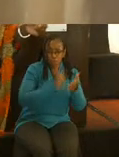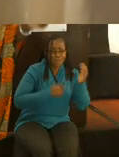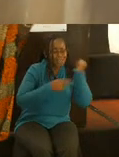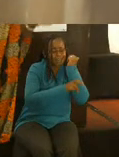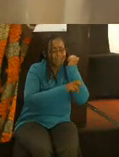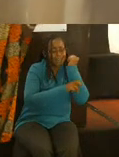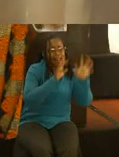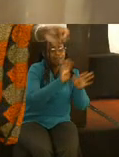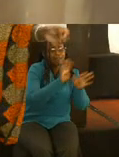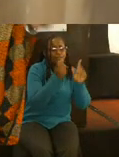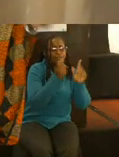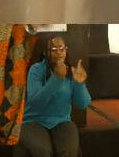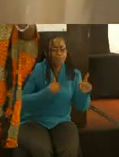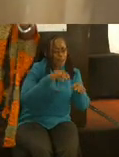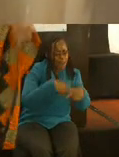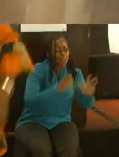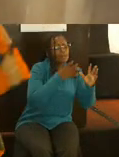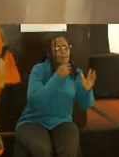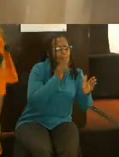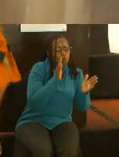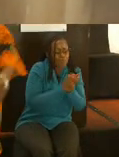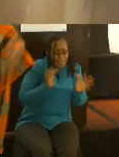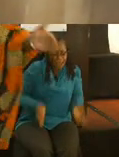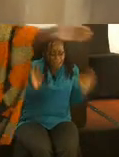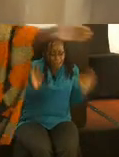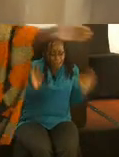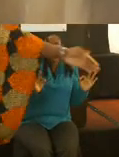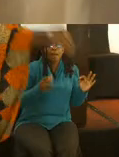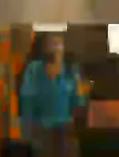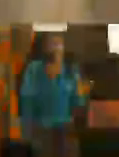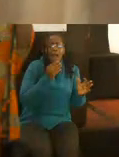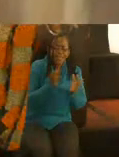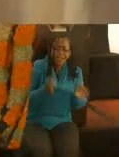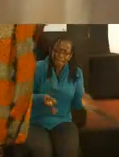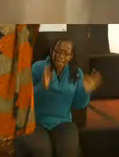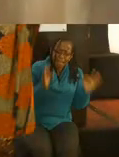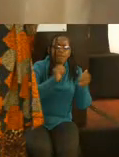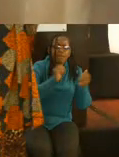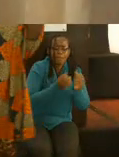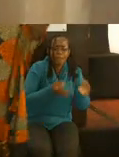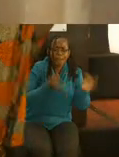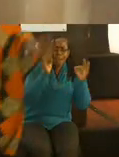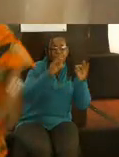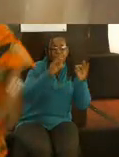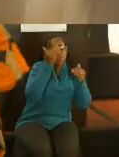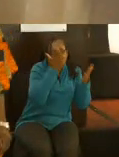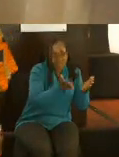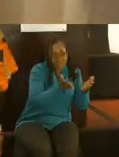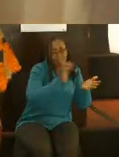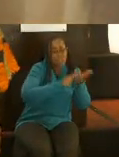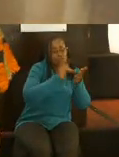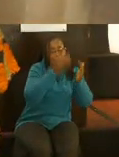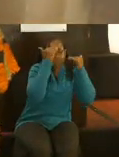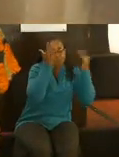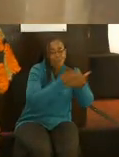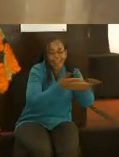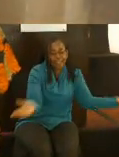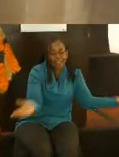do leaves a man with nothing and a man can't have nothing a man with nothing is nothing if you don't know that then you don't know nothing